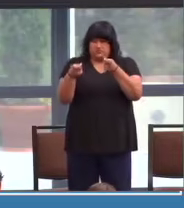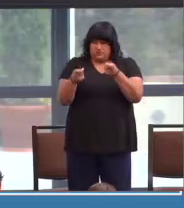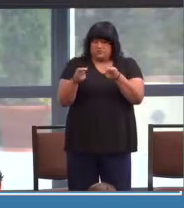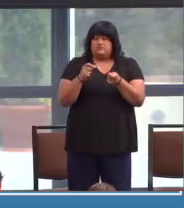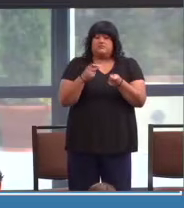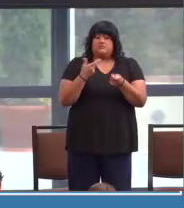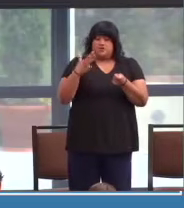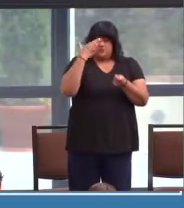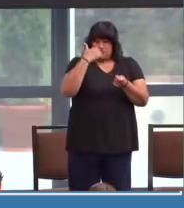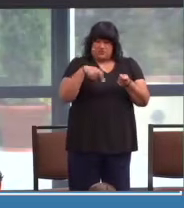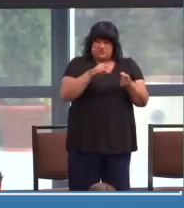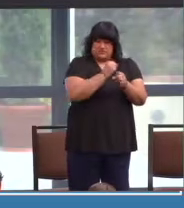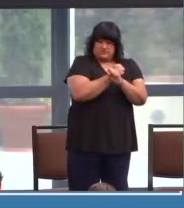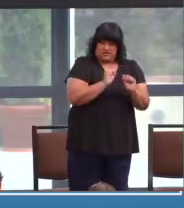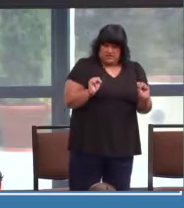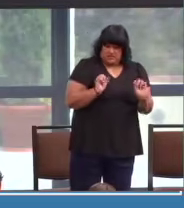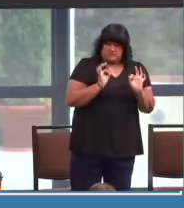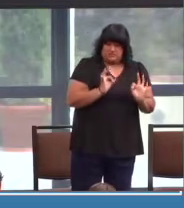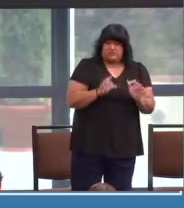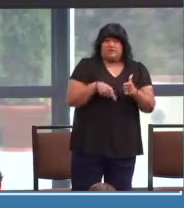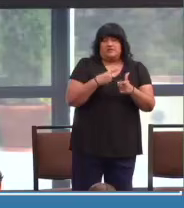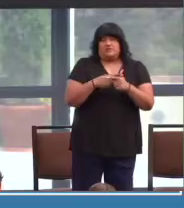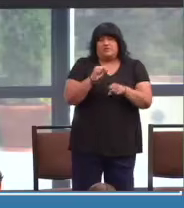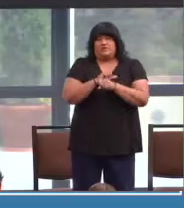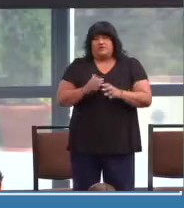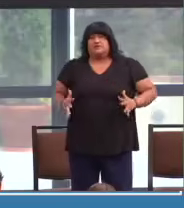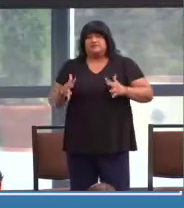we know that are safe, and then work on the conception.